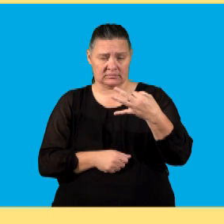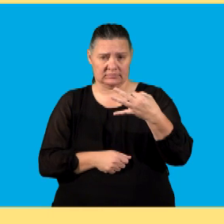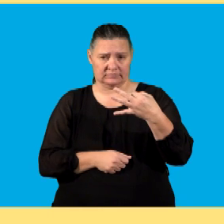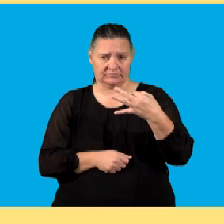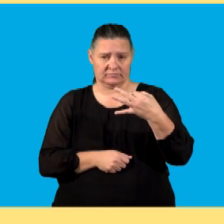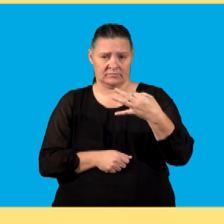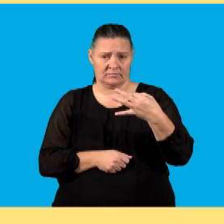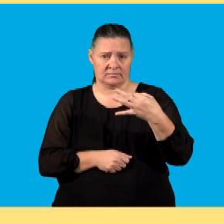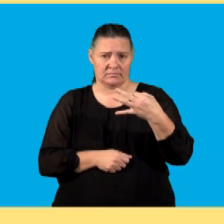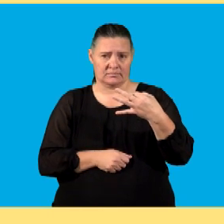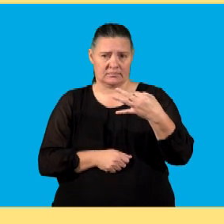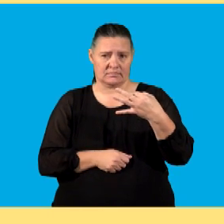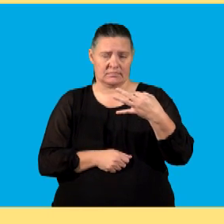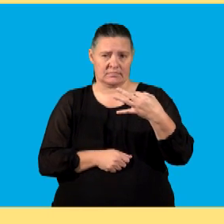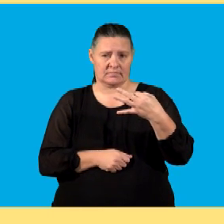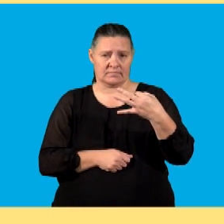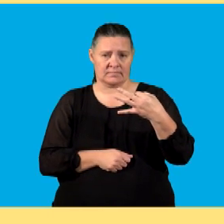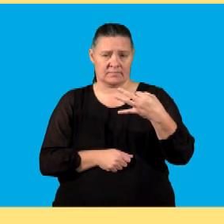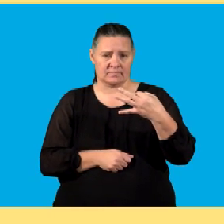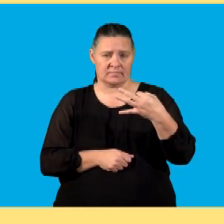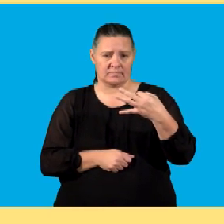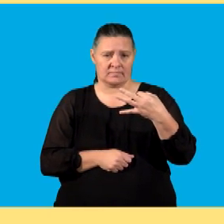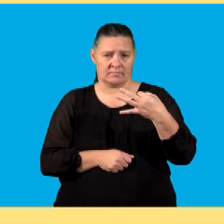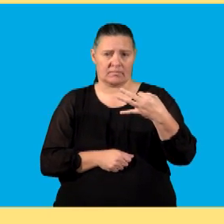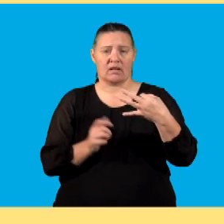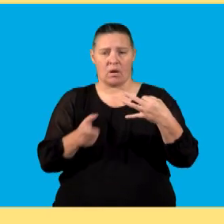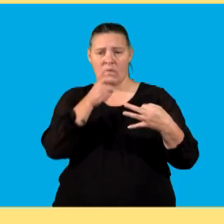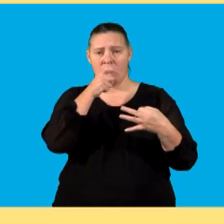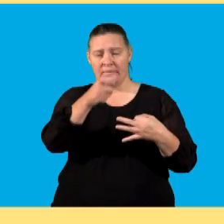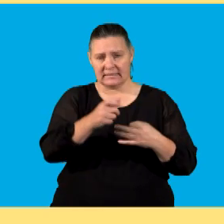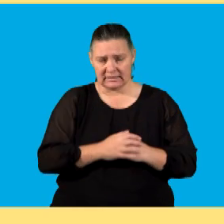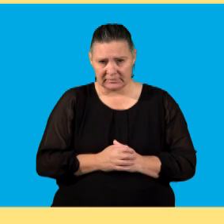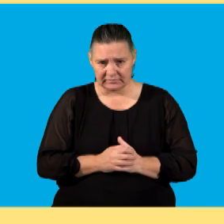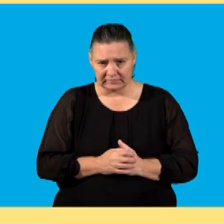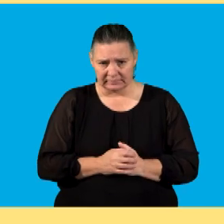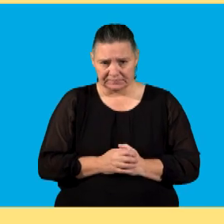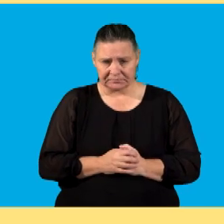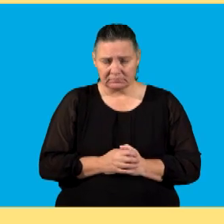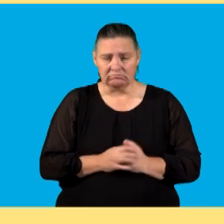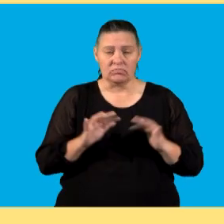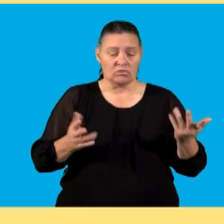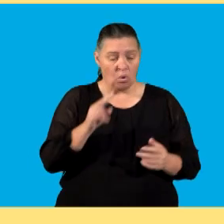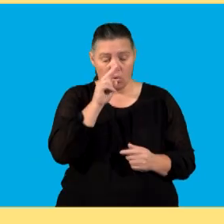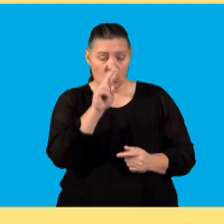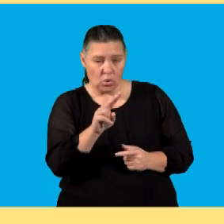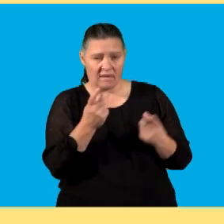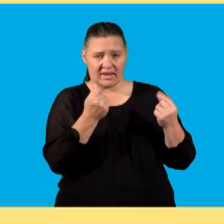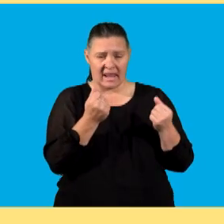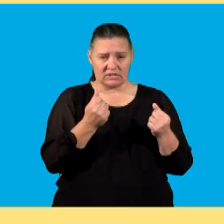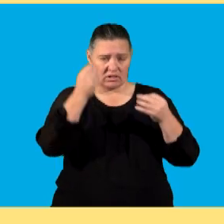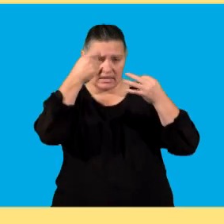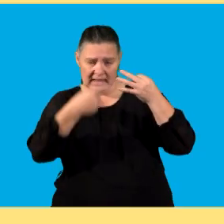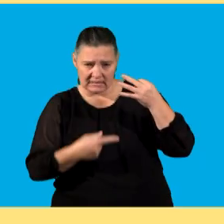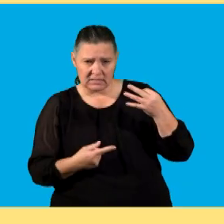the last C is we comment. We comment. So when we look at financial indicators,